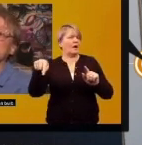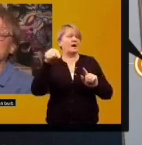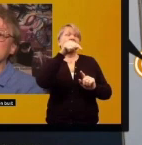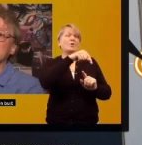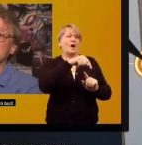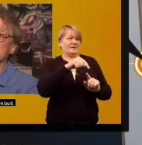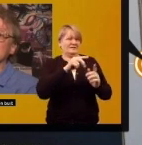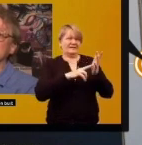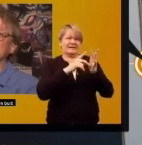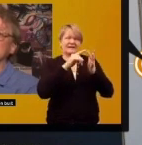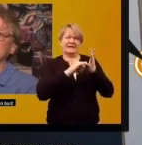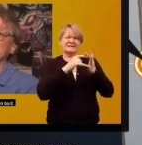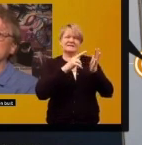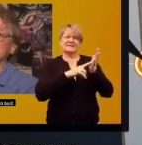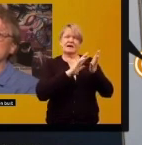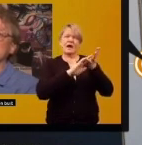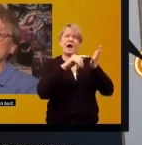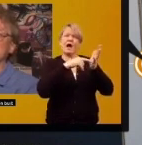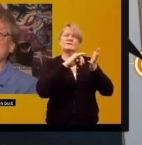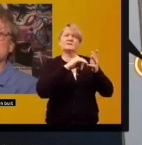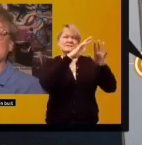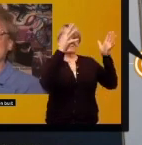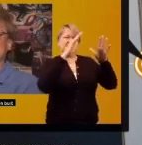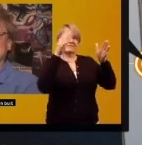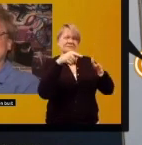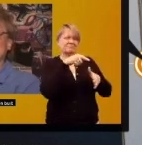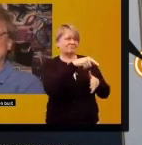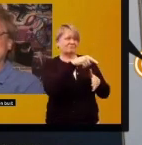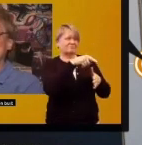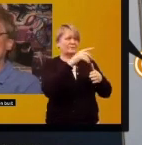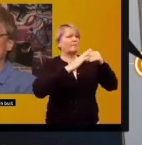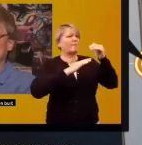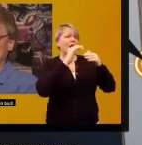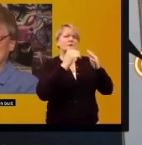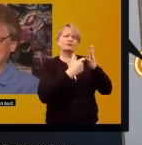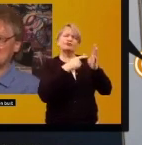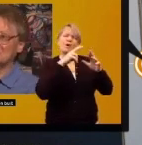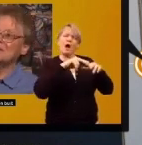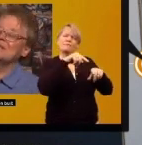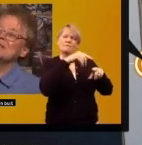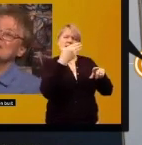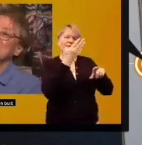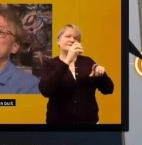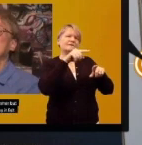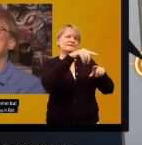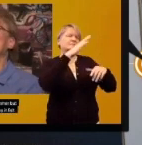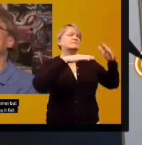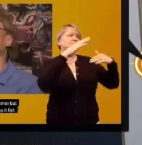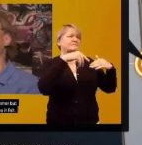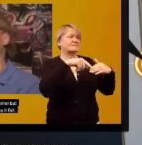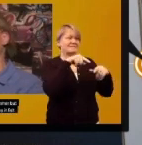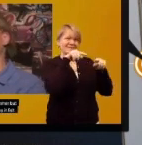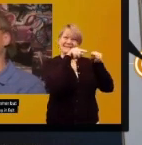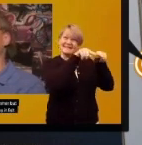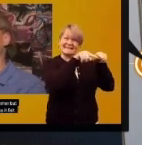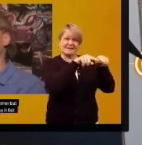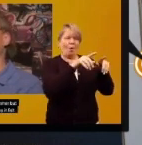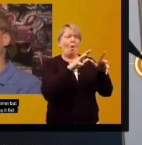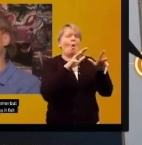or in sort of Nissen huts, which had been built by the RAF in 1950 something, which